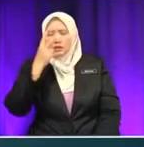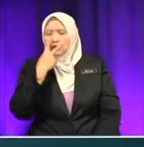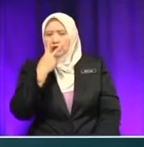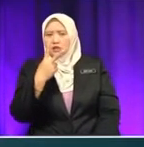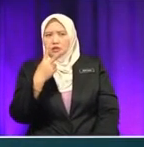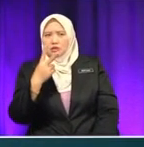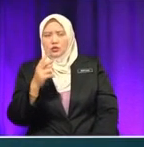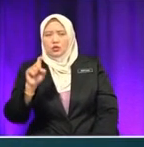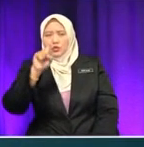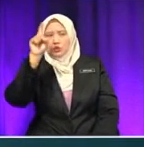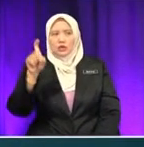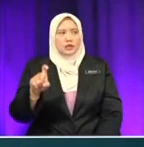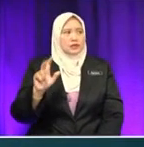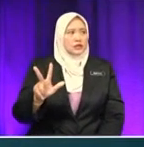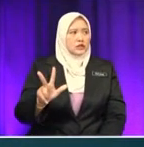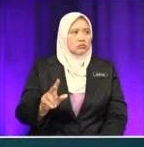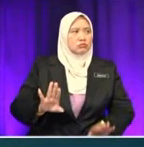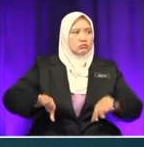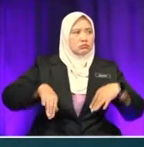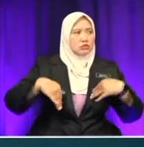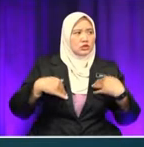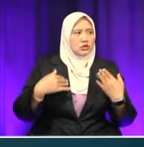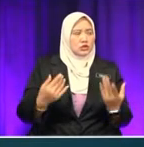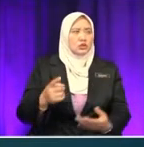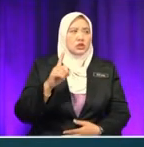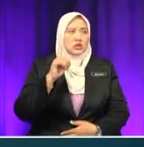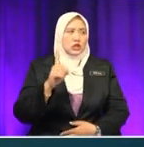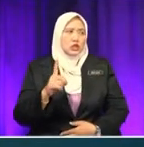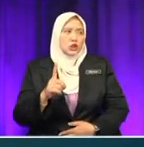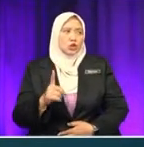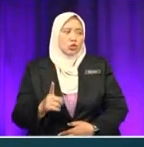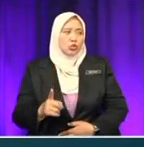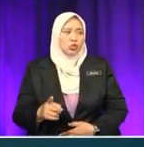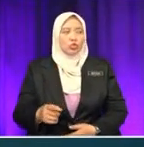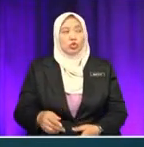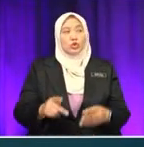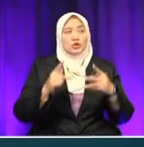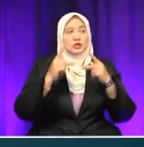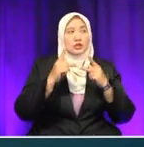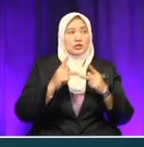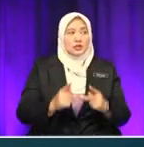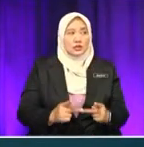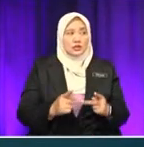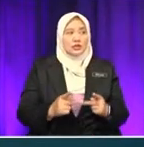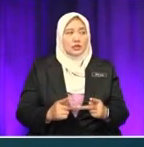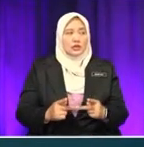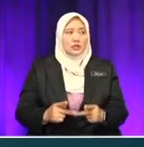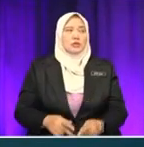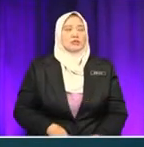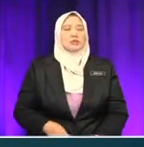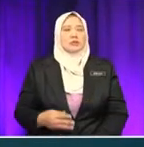question. How can one maintain his or her health? Now, before that, Faisal, what kind of question is this, Faisal?